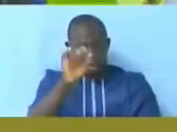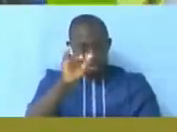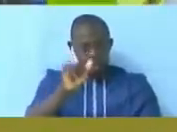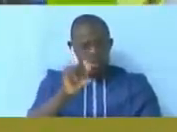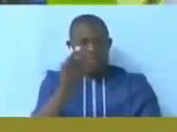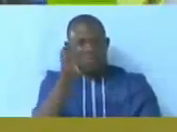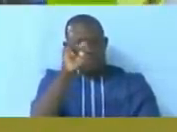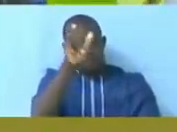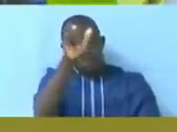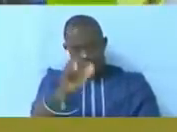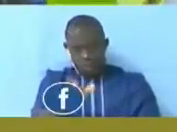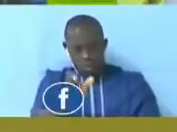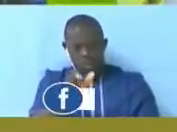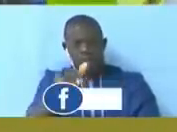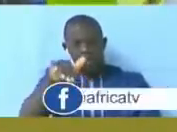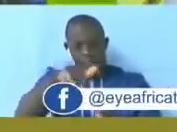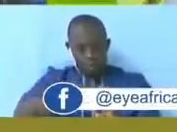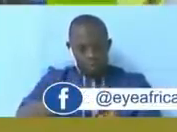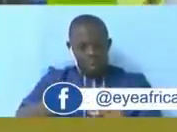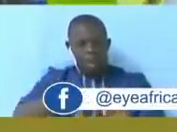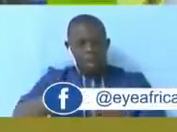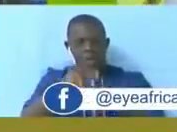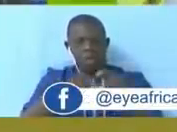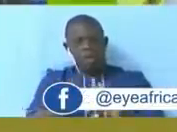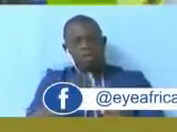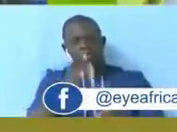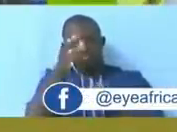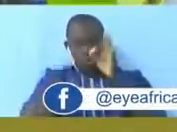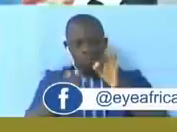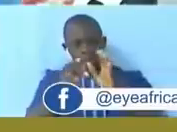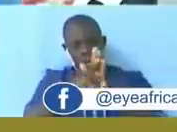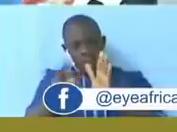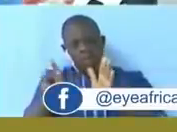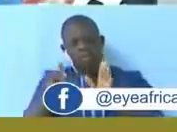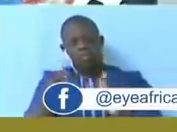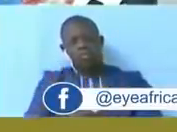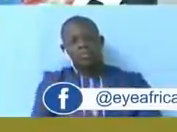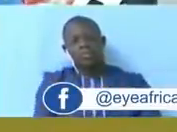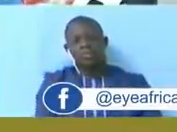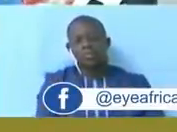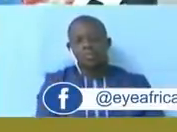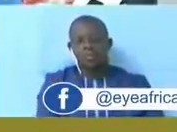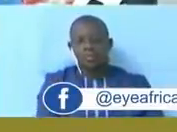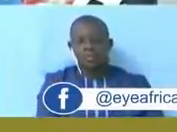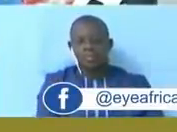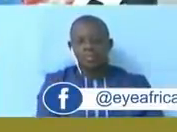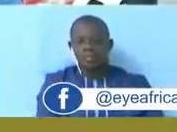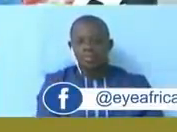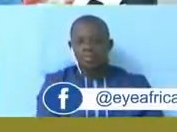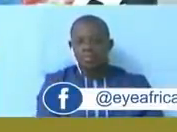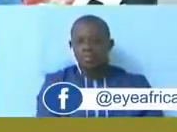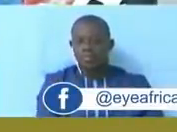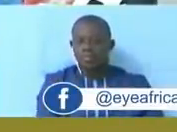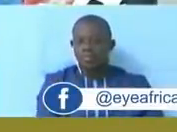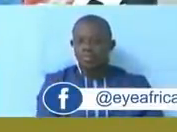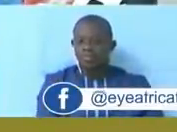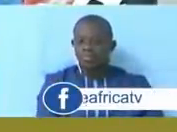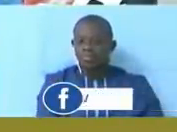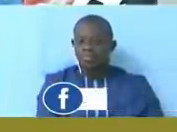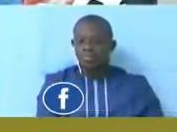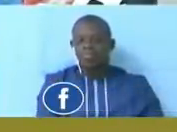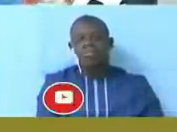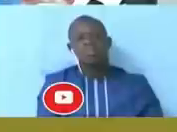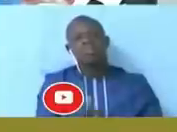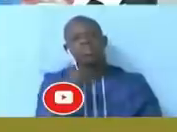floti mendunta okiti fason kono kiti be kiti kono. What was the strength of his case in terms of his allegations of torture against